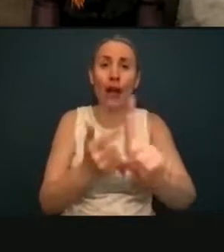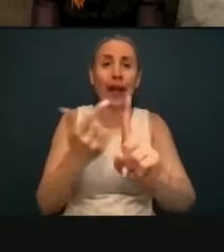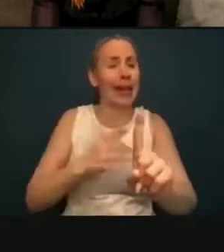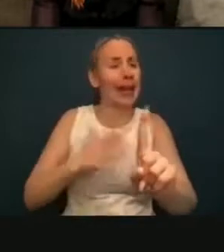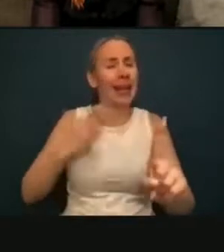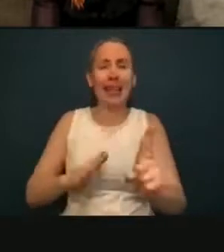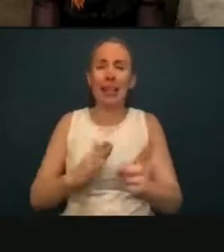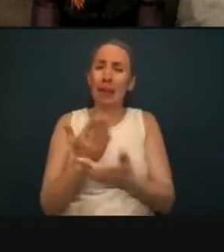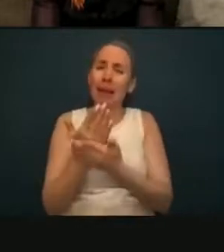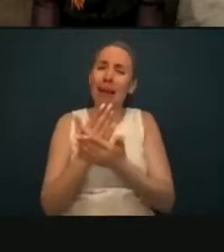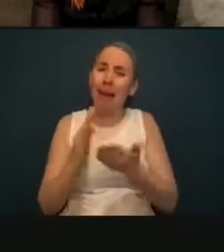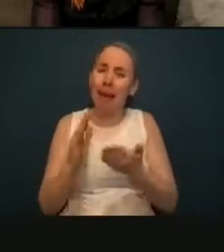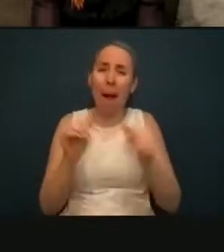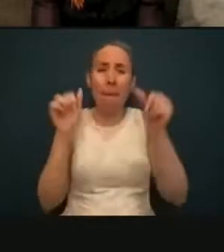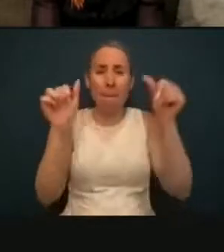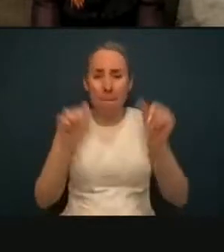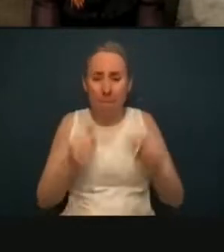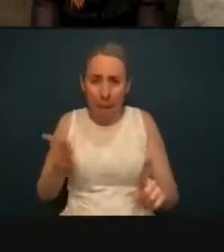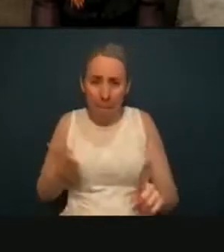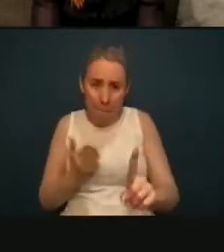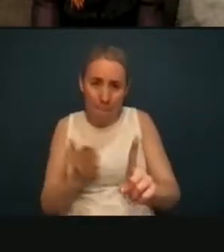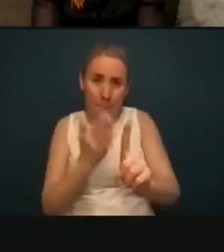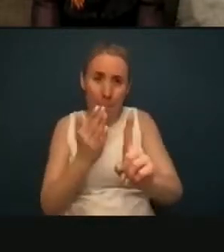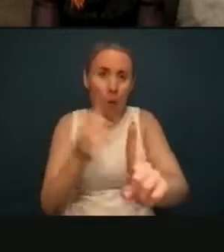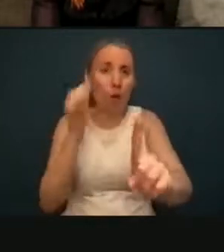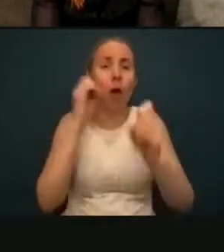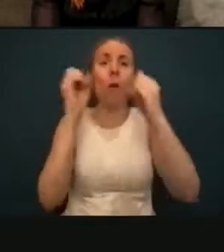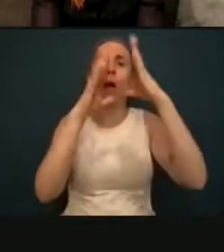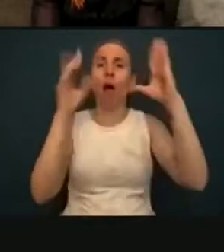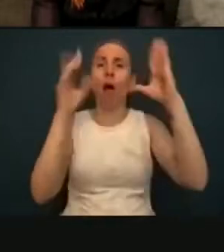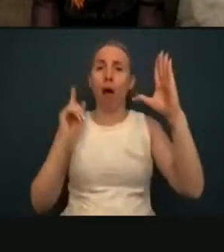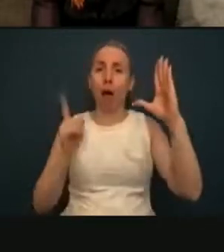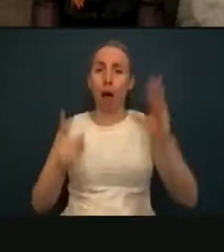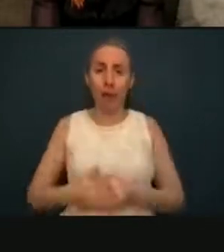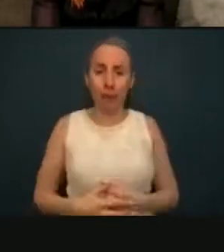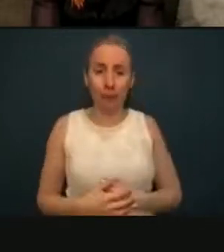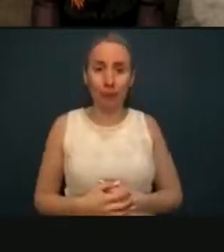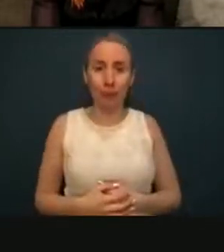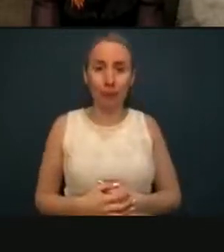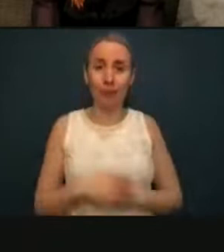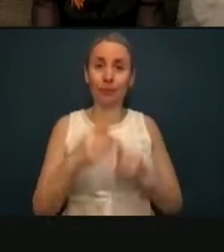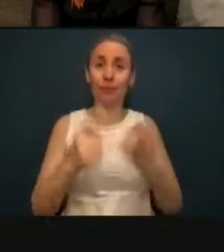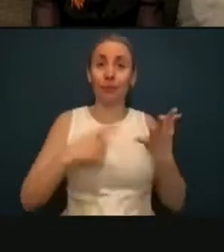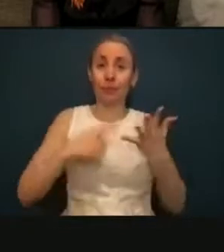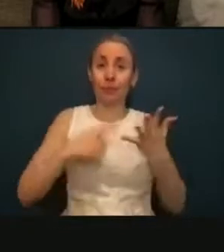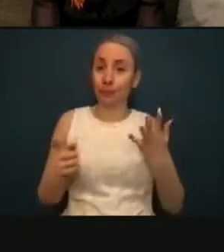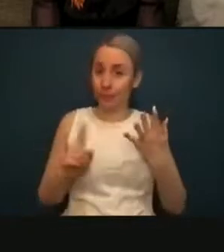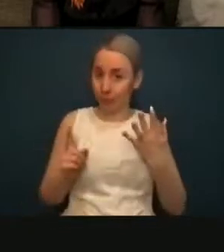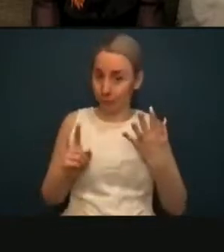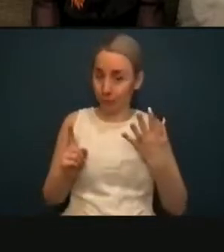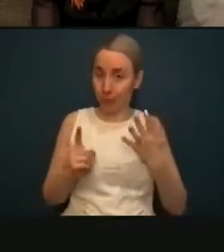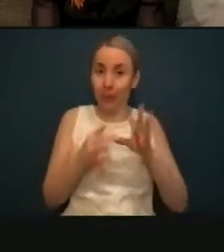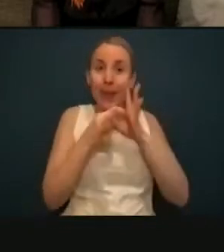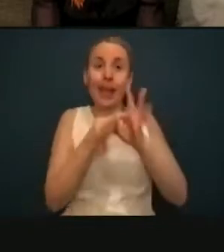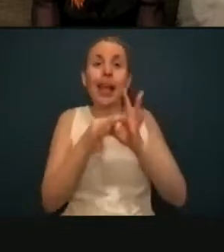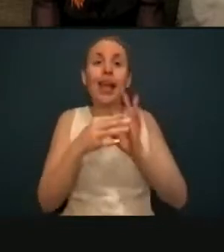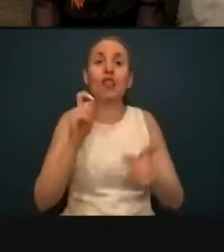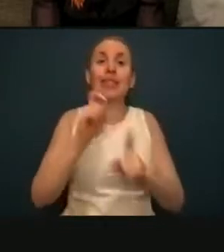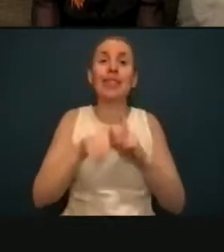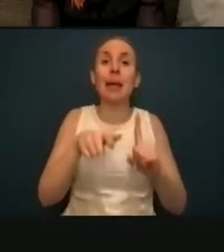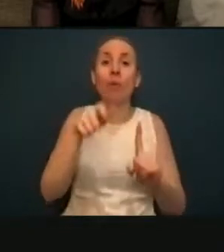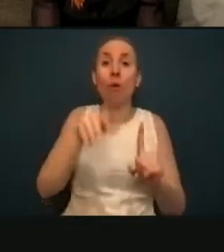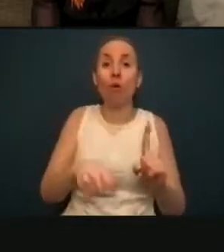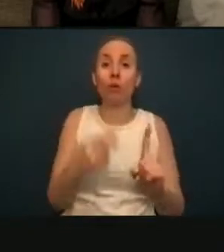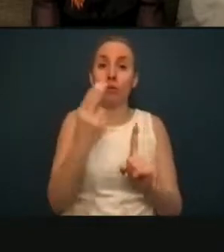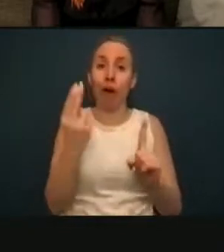disabled audiences in this new environment. The principles also considered the necessity of engaging disabled artists and